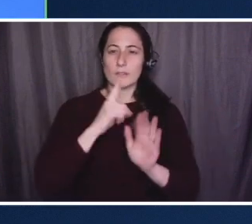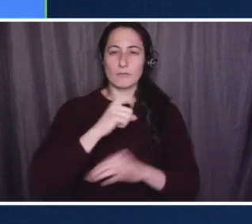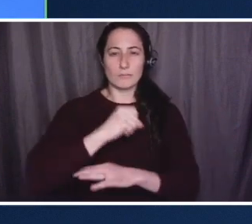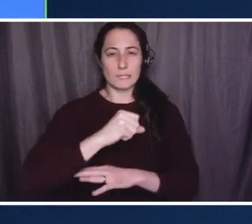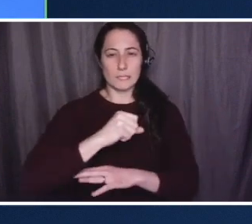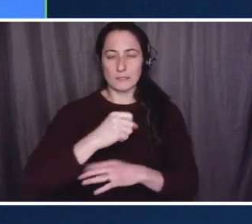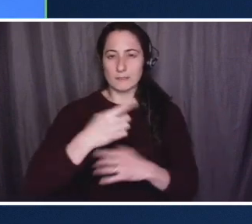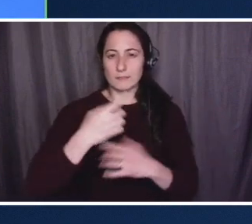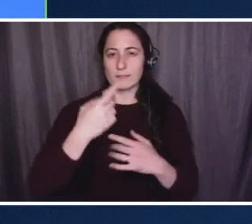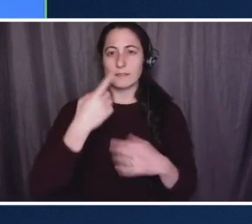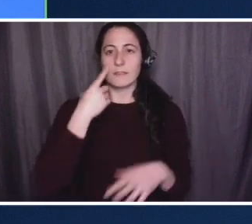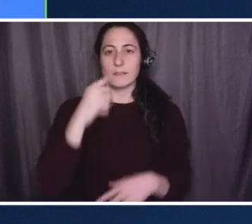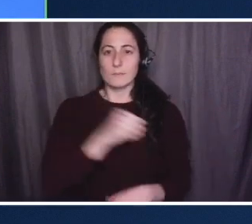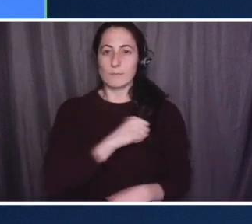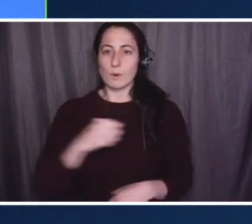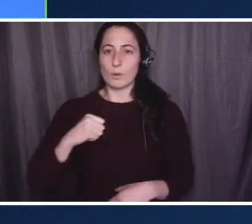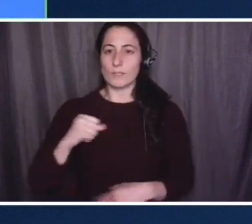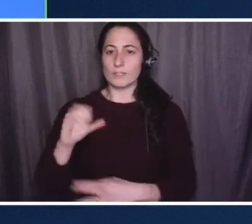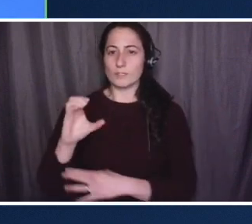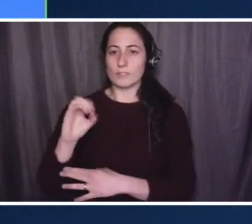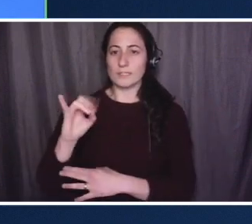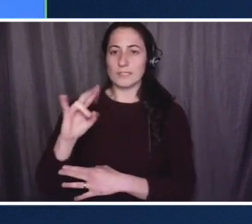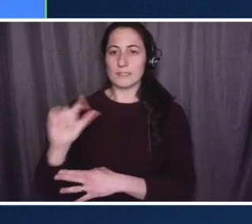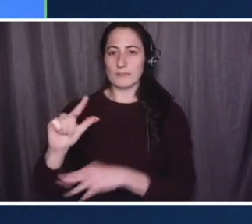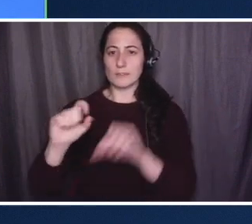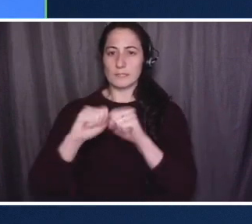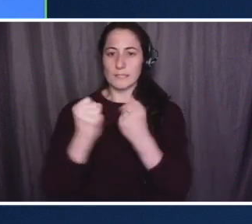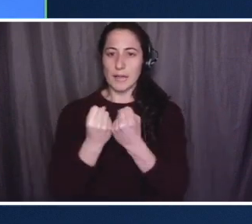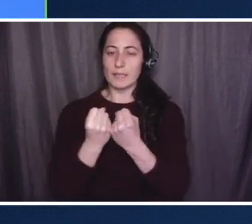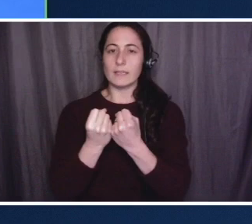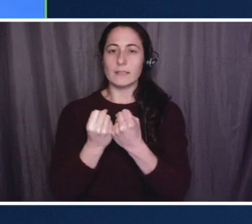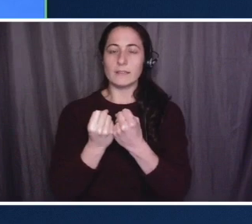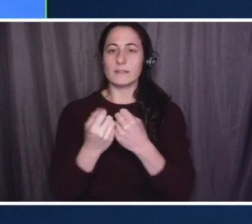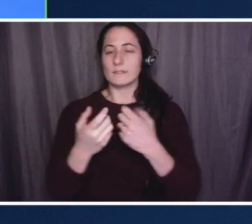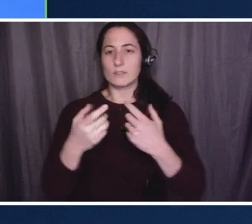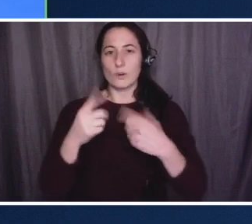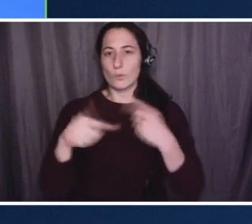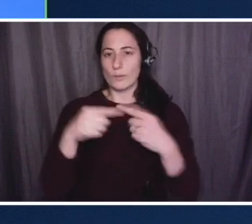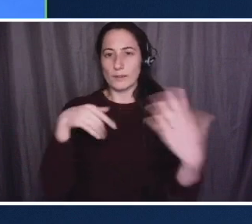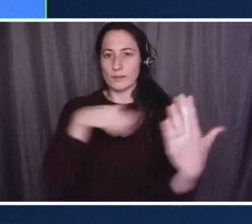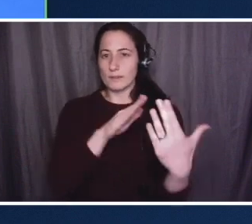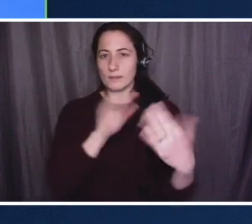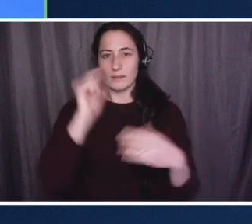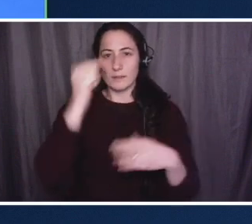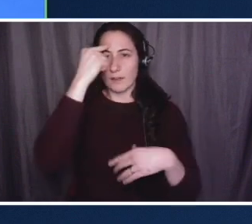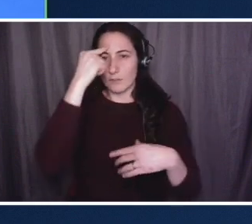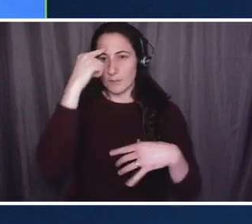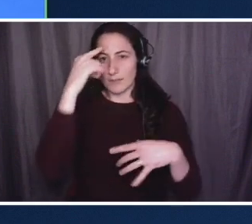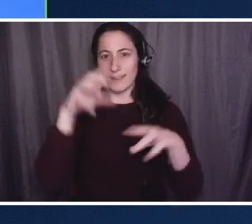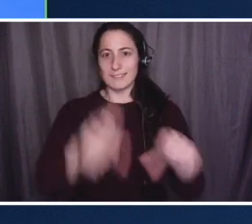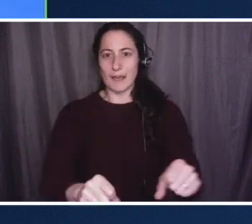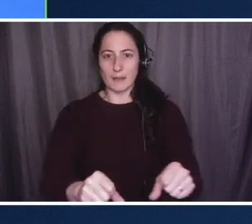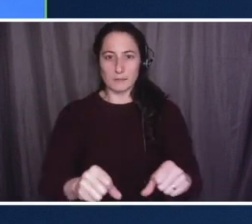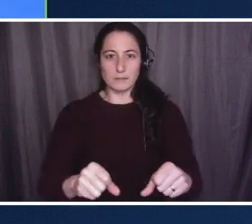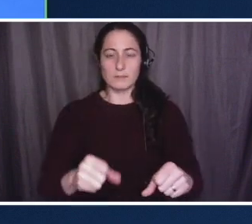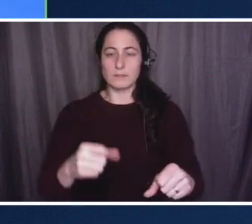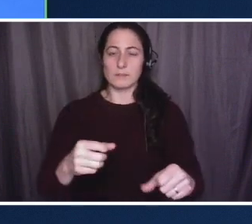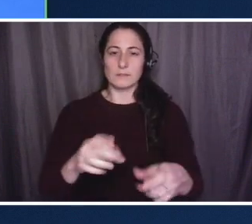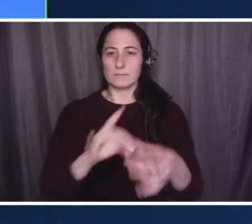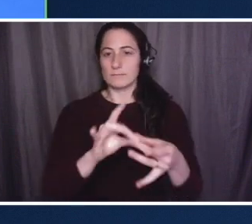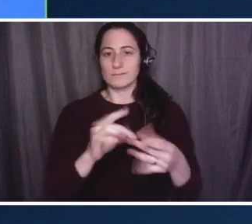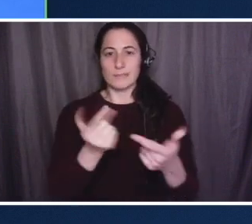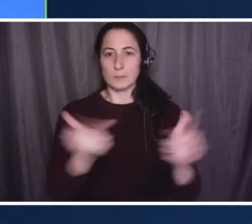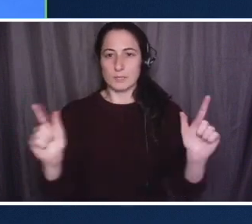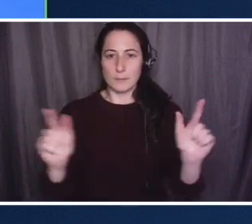Polish civil society in the face of government attacks and mounting illiberalism. The election results have